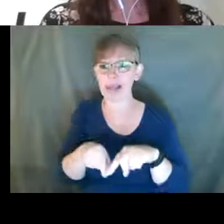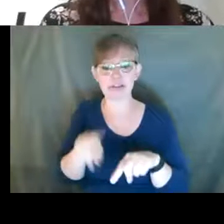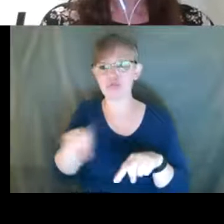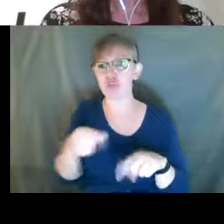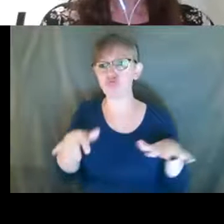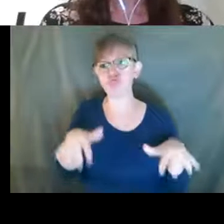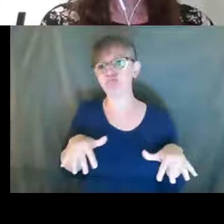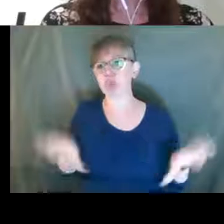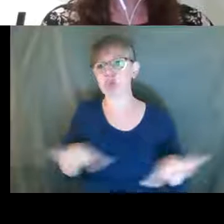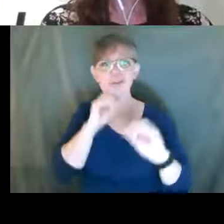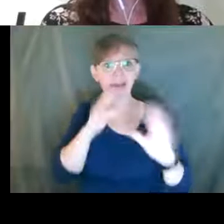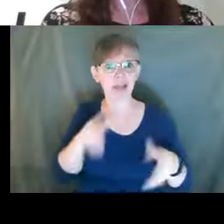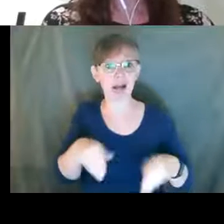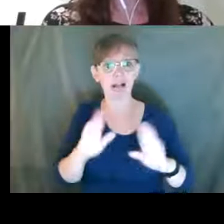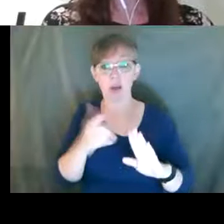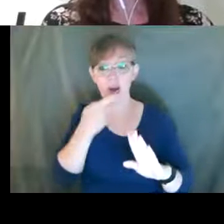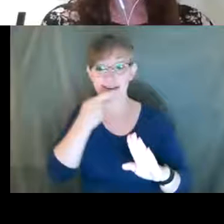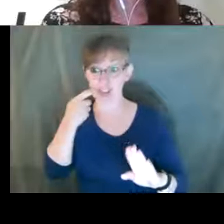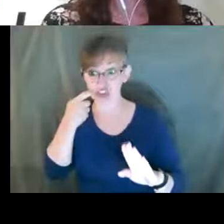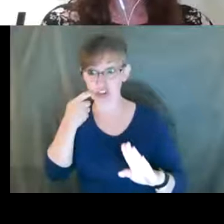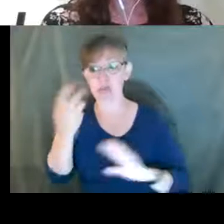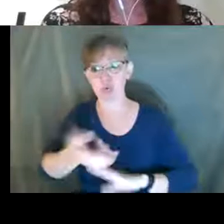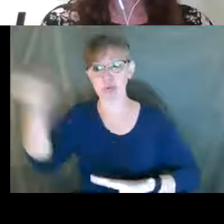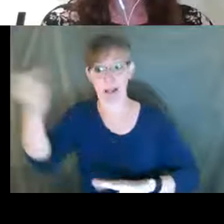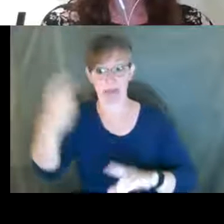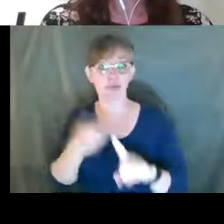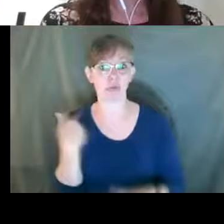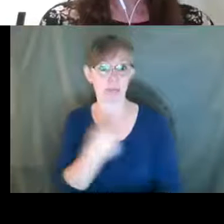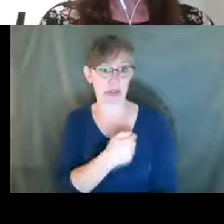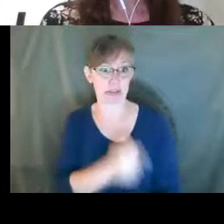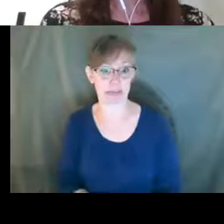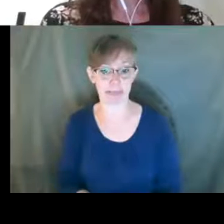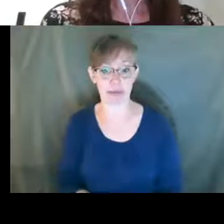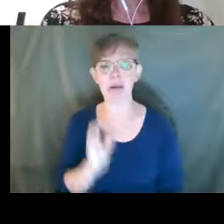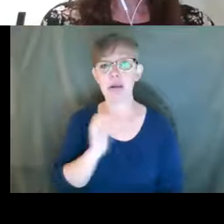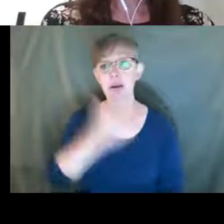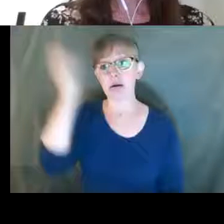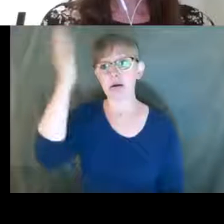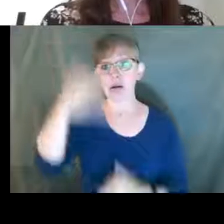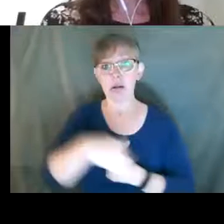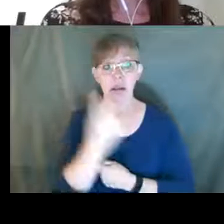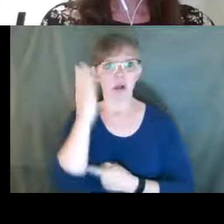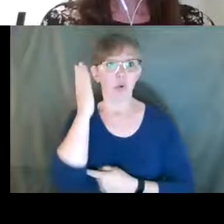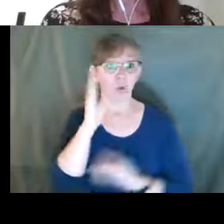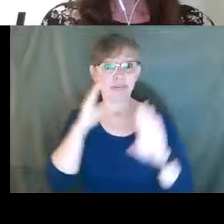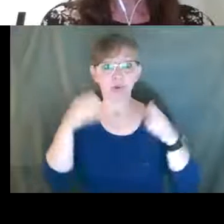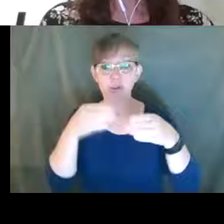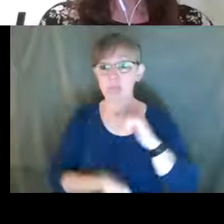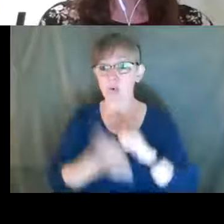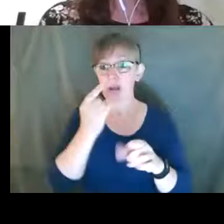us. This presentation will focus mainly on alcohol and prescribed medications